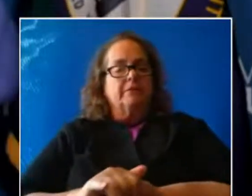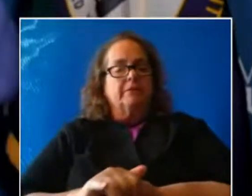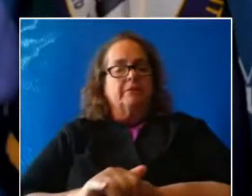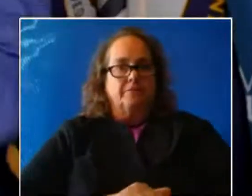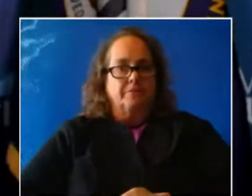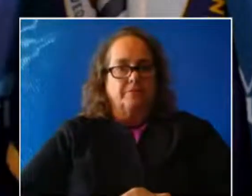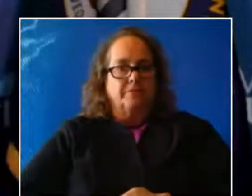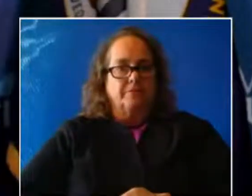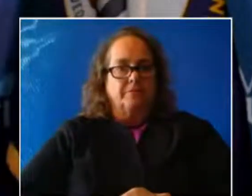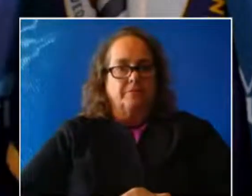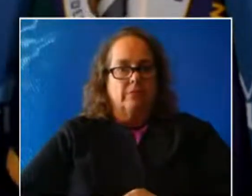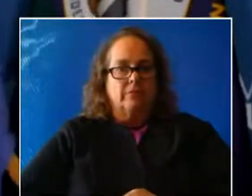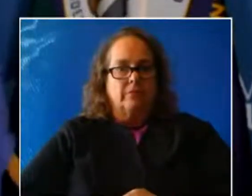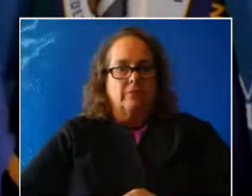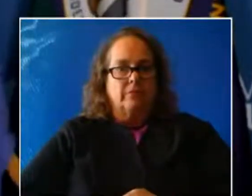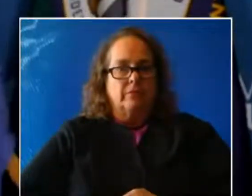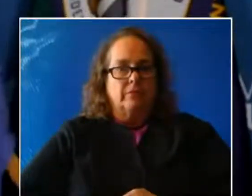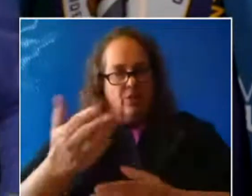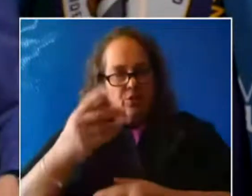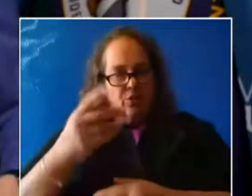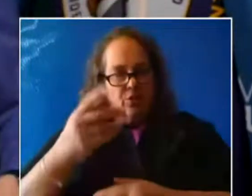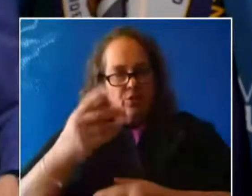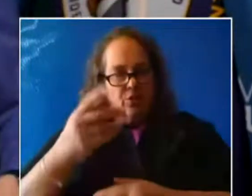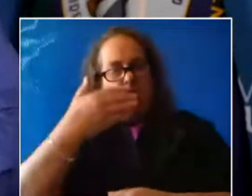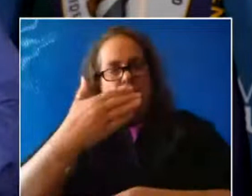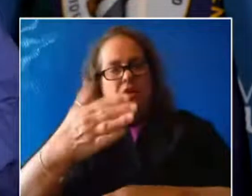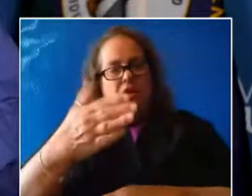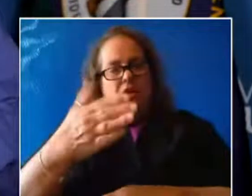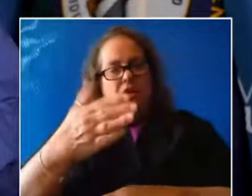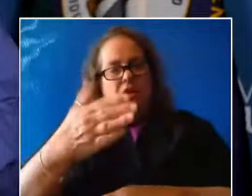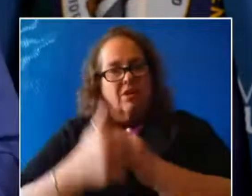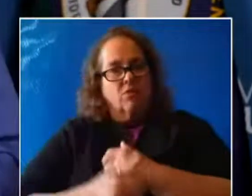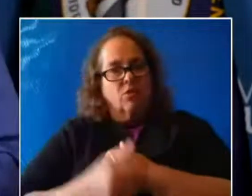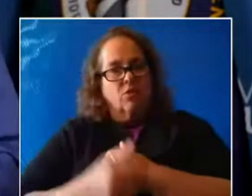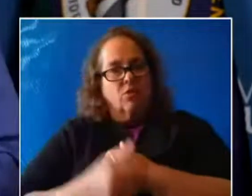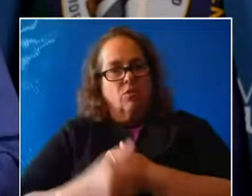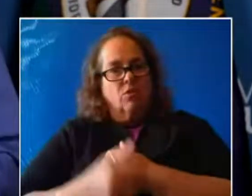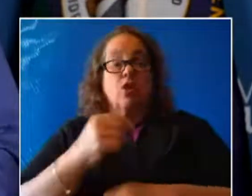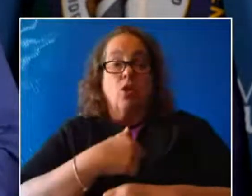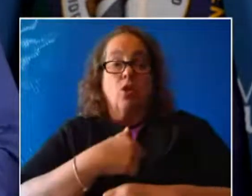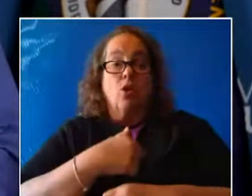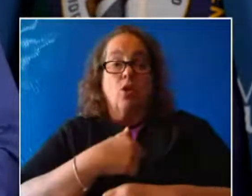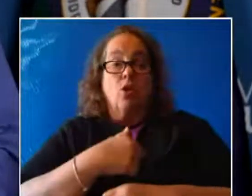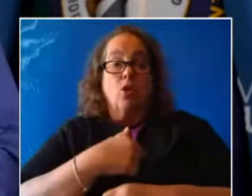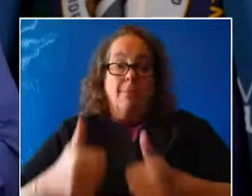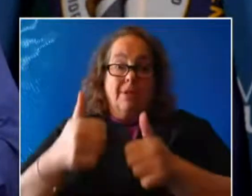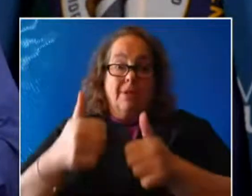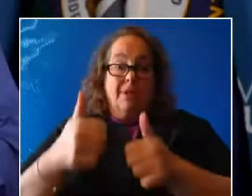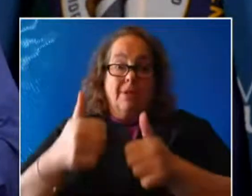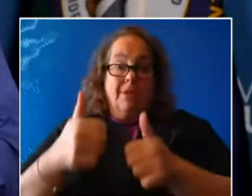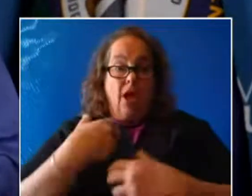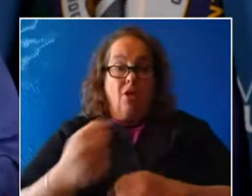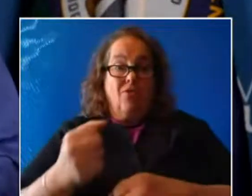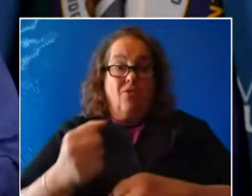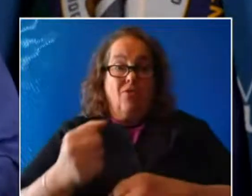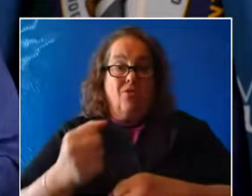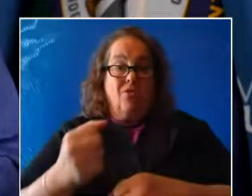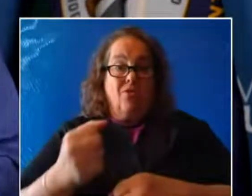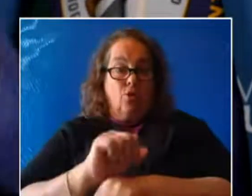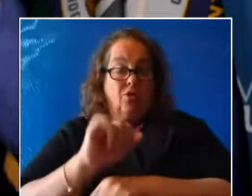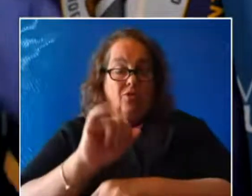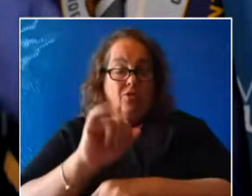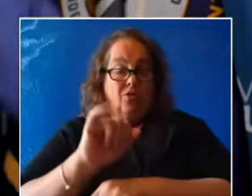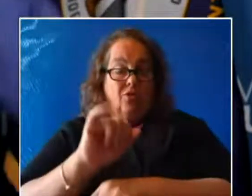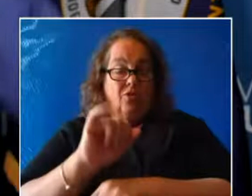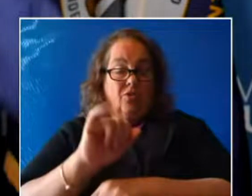Thank you, Governor. Good afternoon, everyone. So we're updating the Healthy at Work paradigm this afternoon, and the website should go